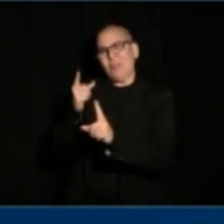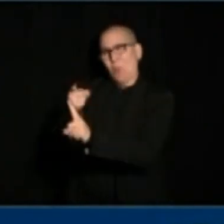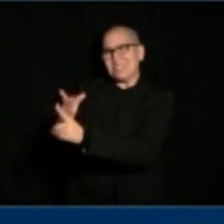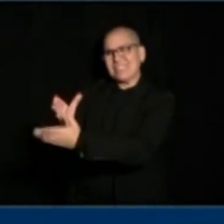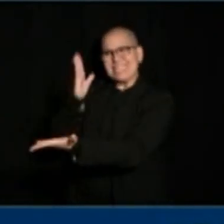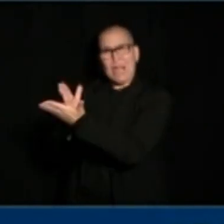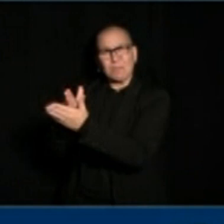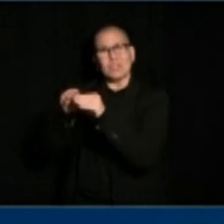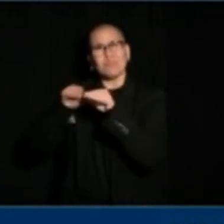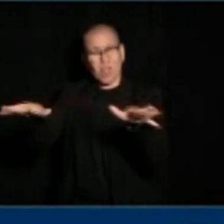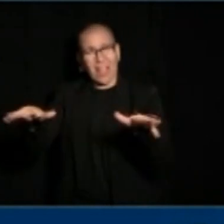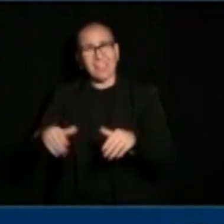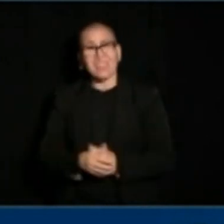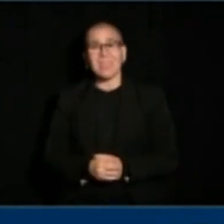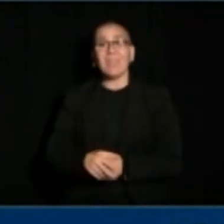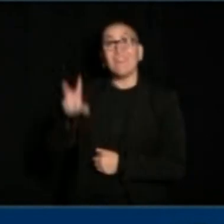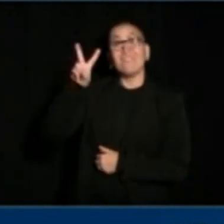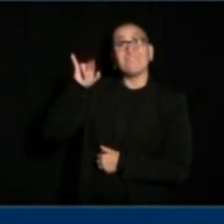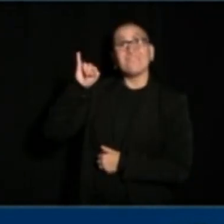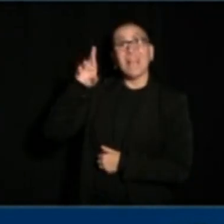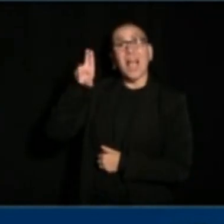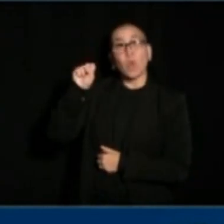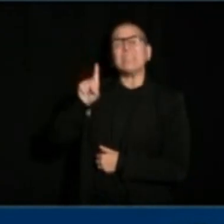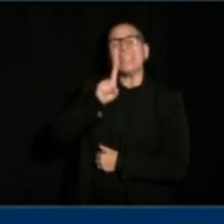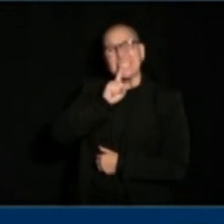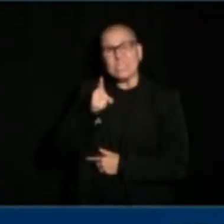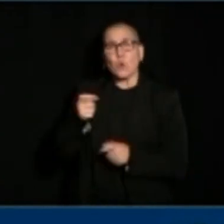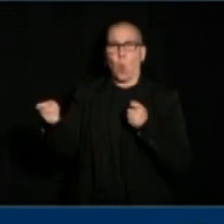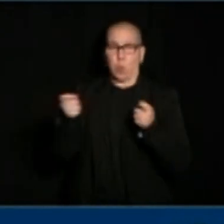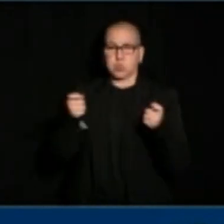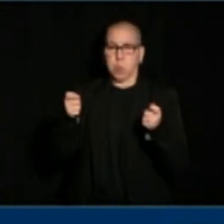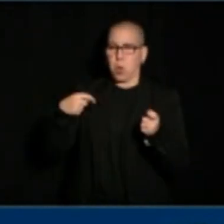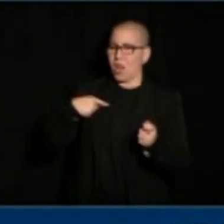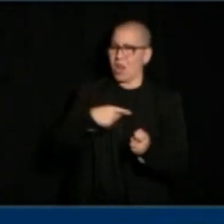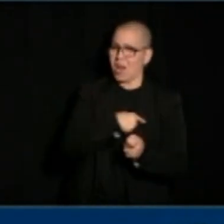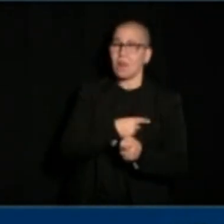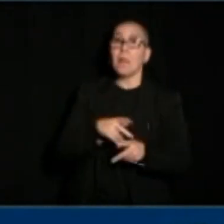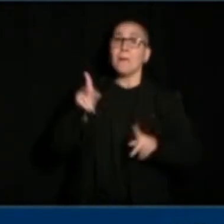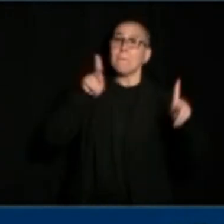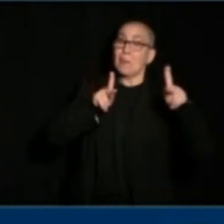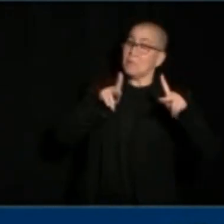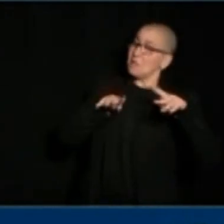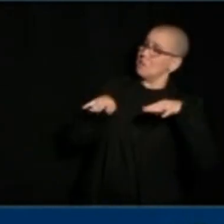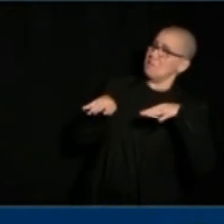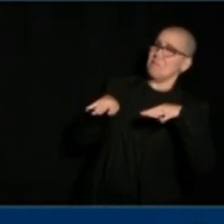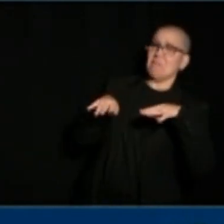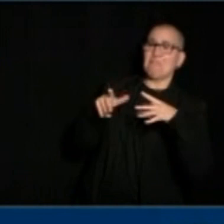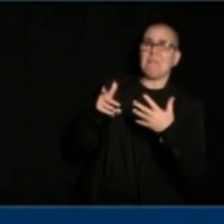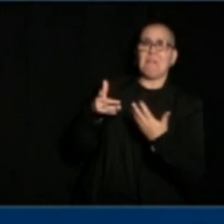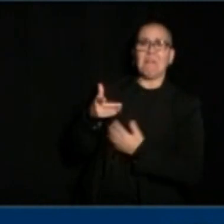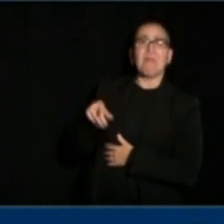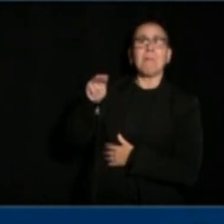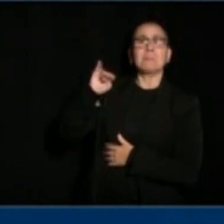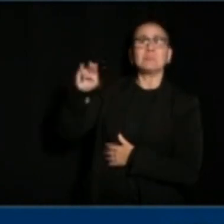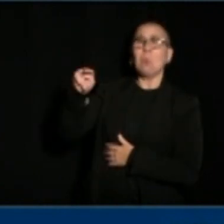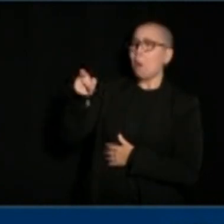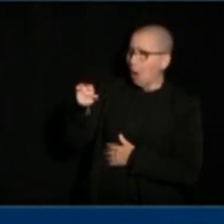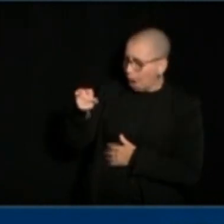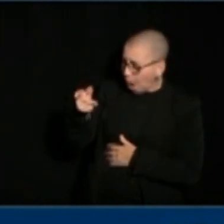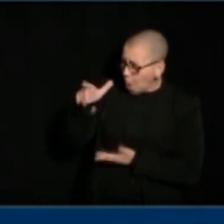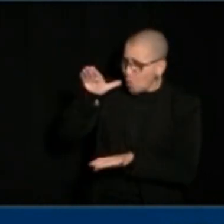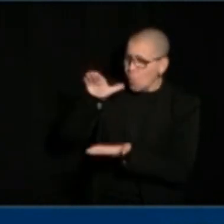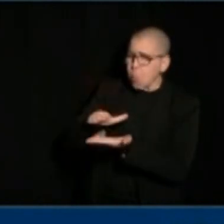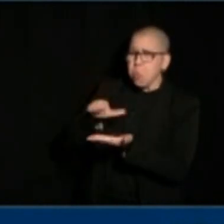did stay under control. And national folks were wondering, why did Minnesota stay at about 5%? We didn't drop below it, which I sure wish we